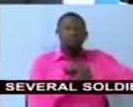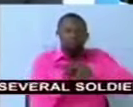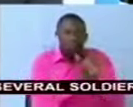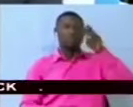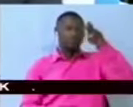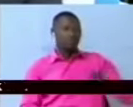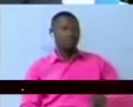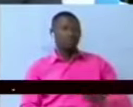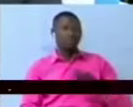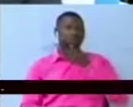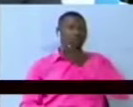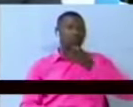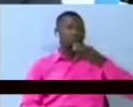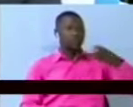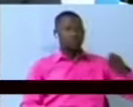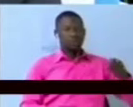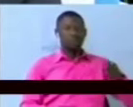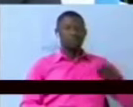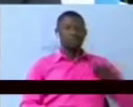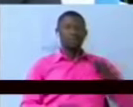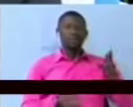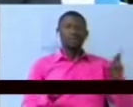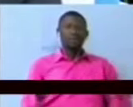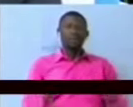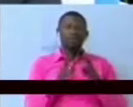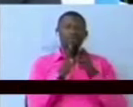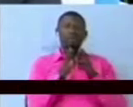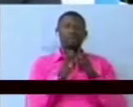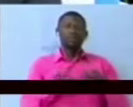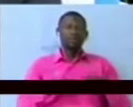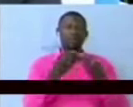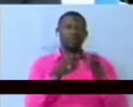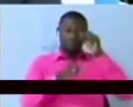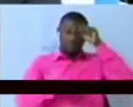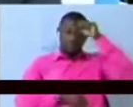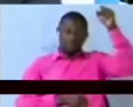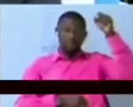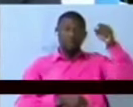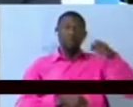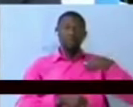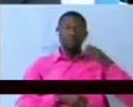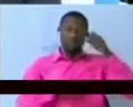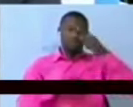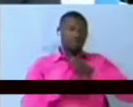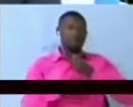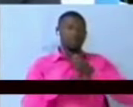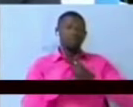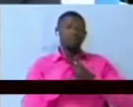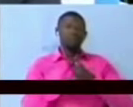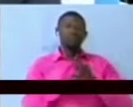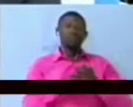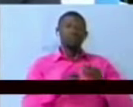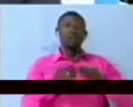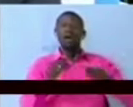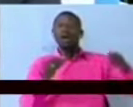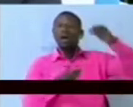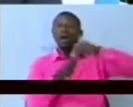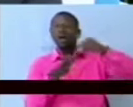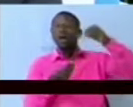COVID-19-2020 recommended to the President of the Republic to extend the time granted to TRRC